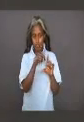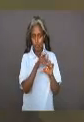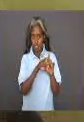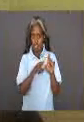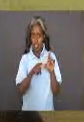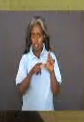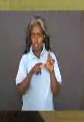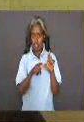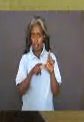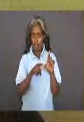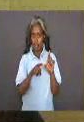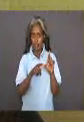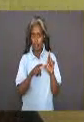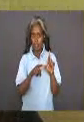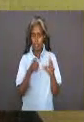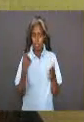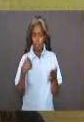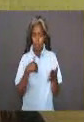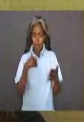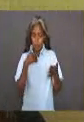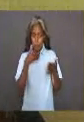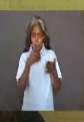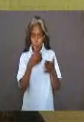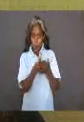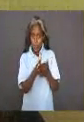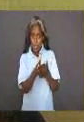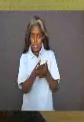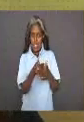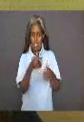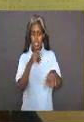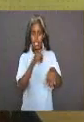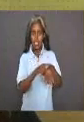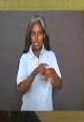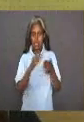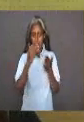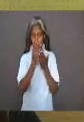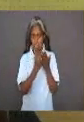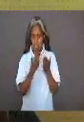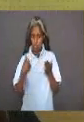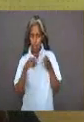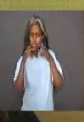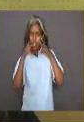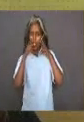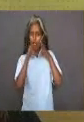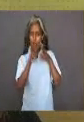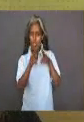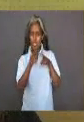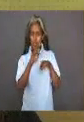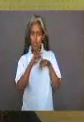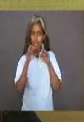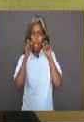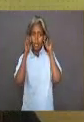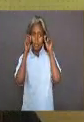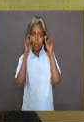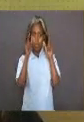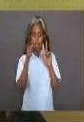angles. In our most recent lesson, we focused on understanding